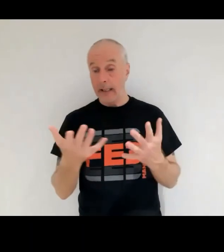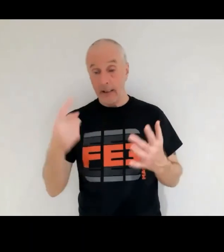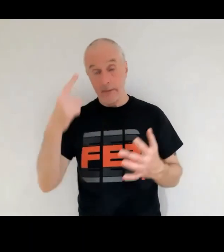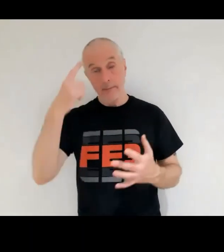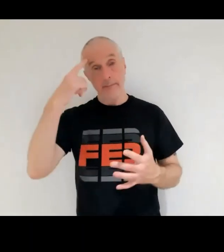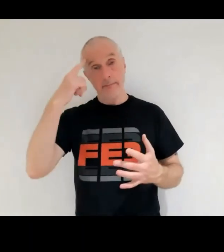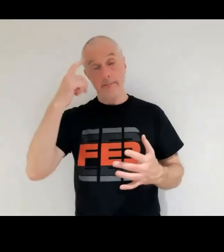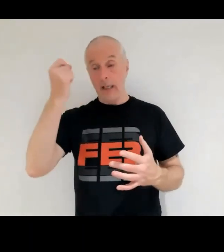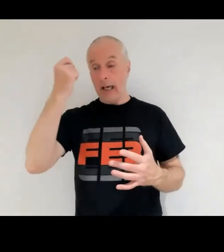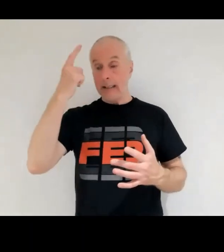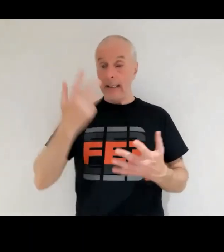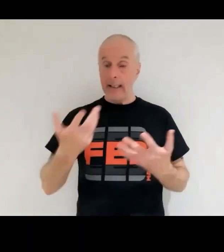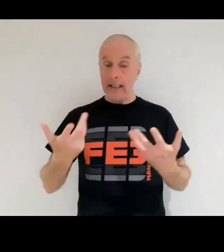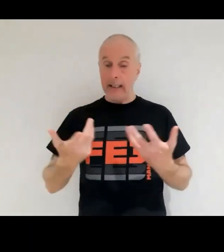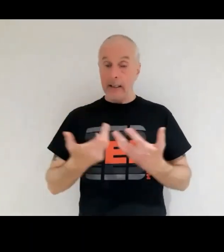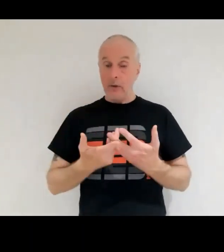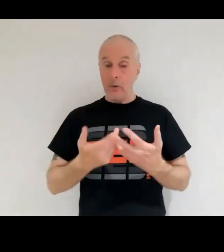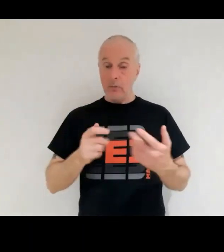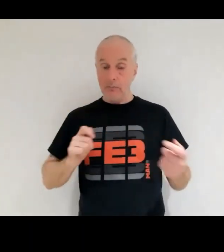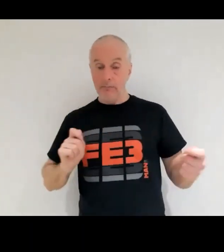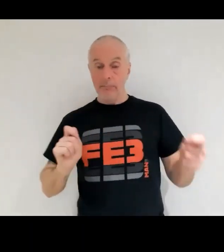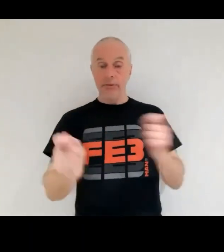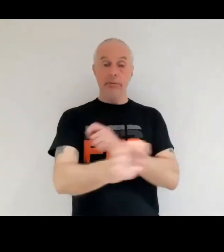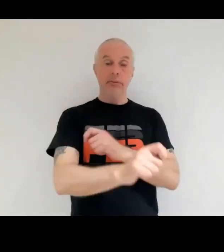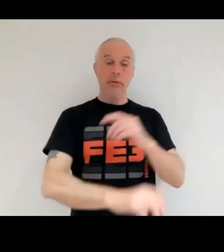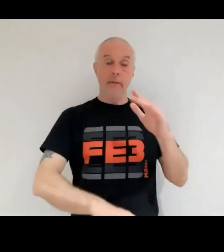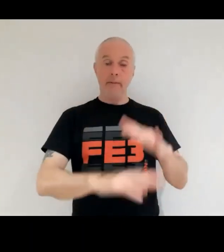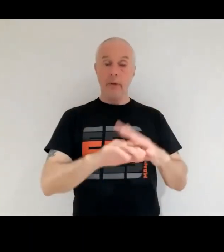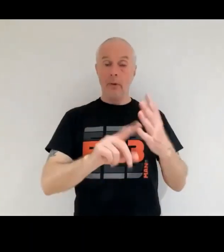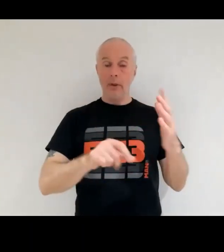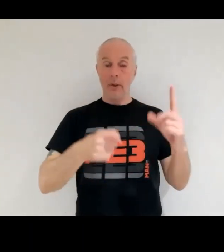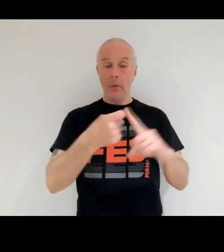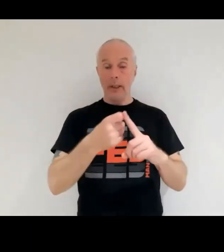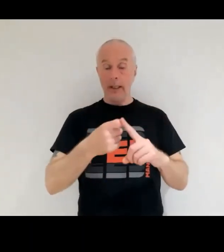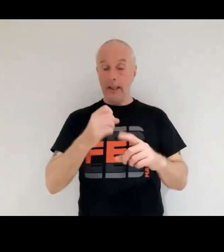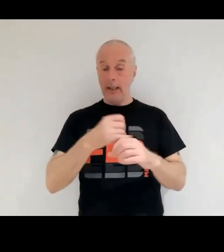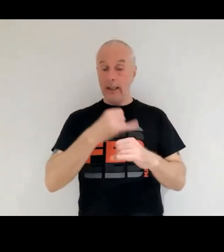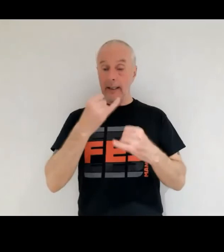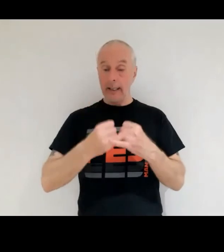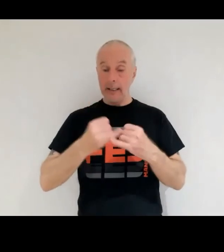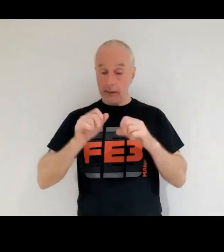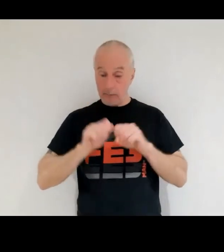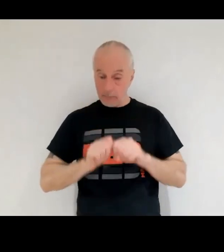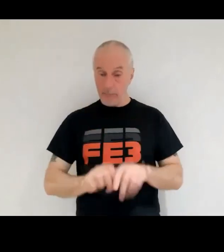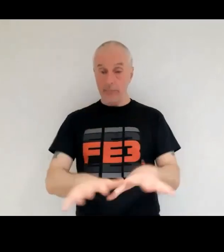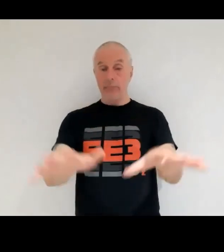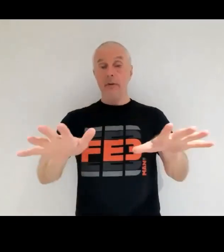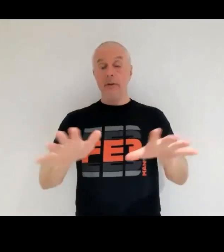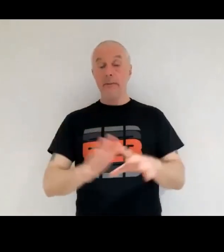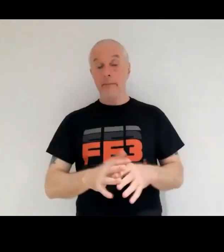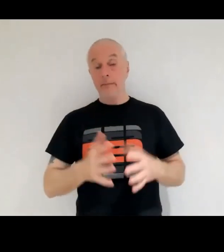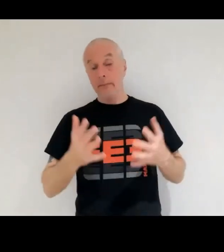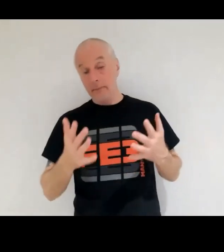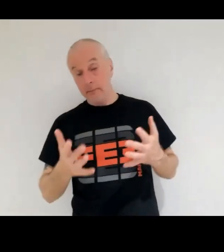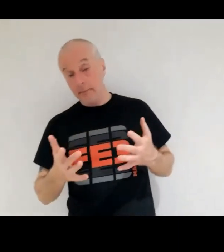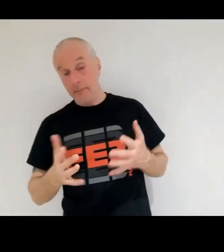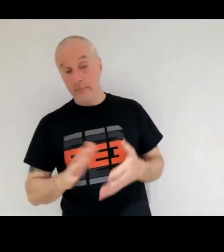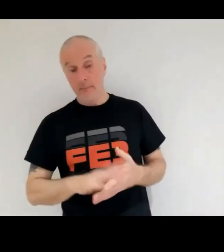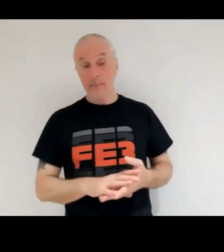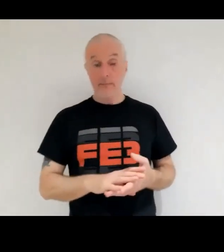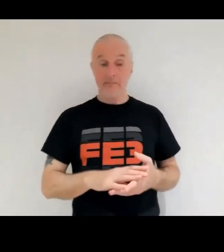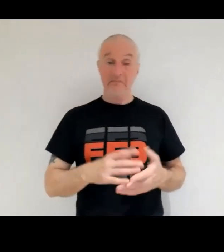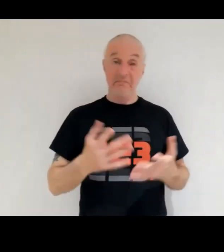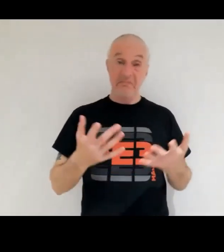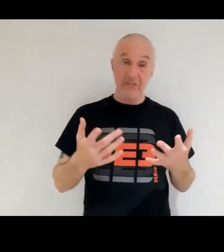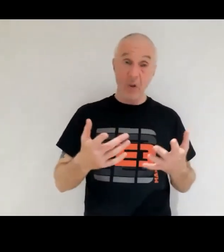take to convert the whole of the UK network to this particular blend? And is there any logic to only converting some parts